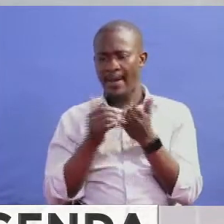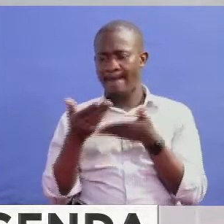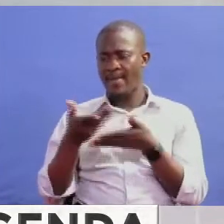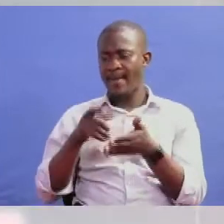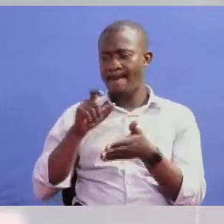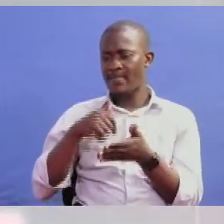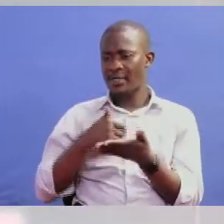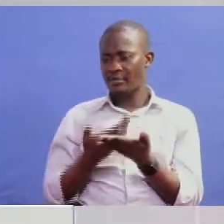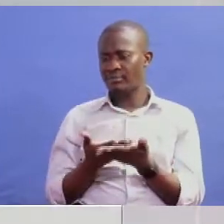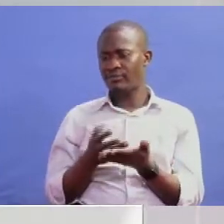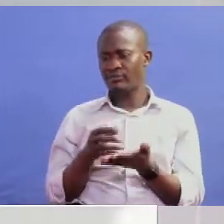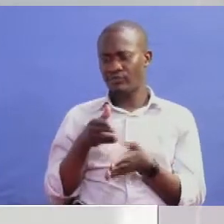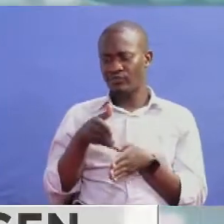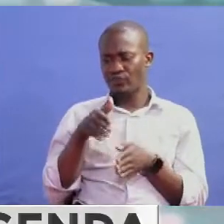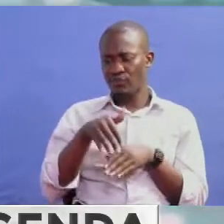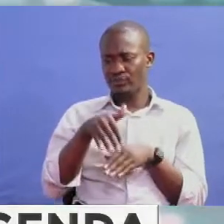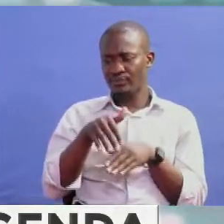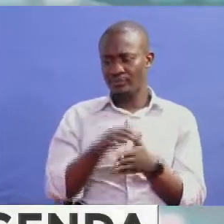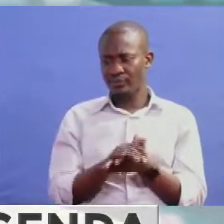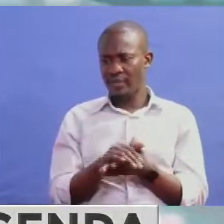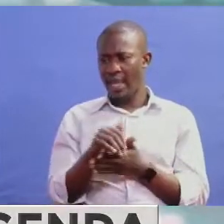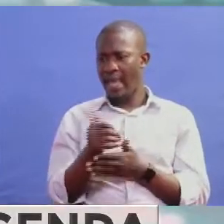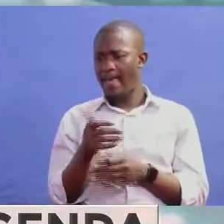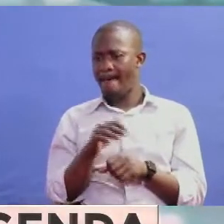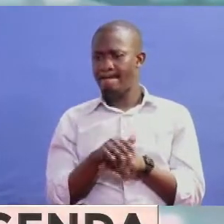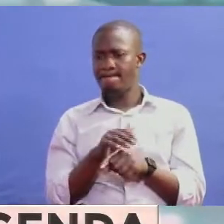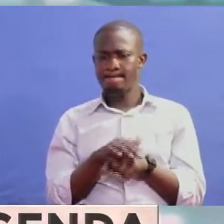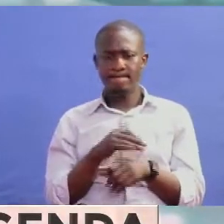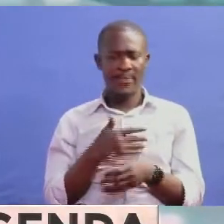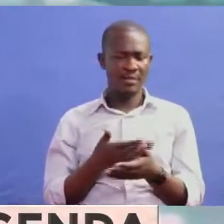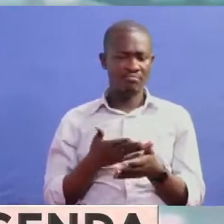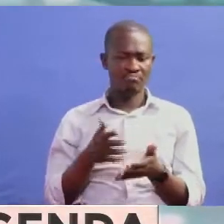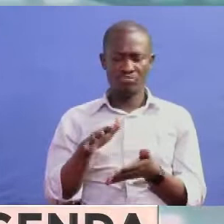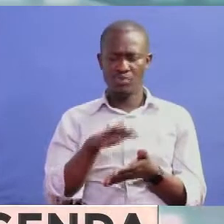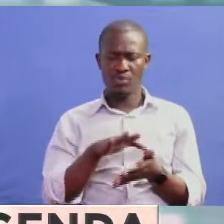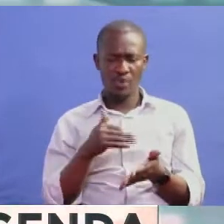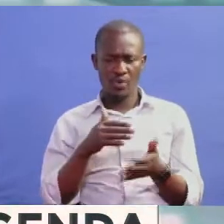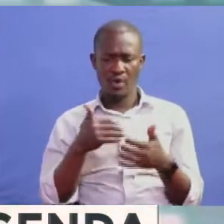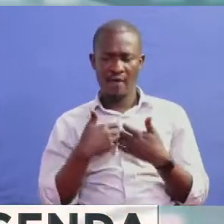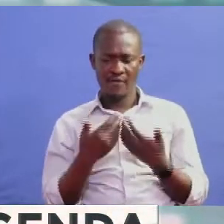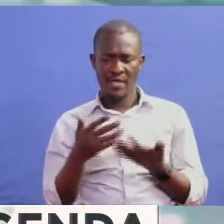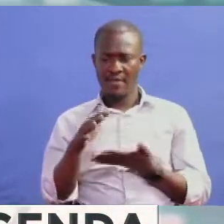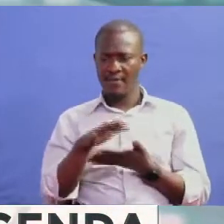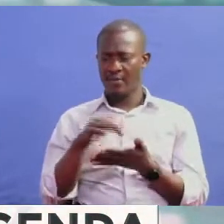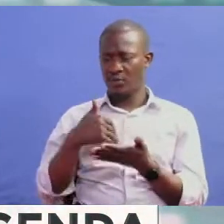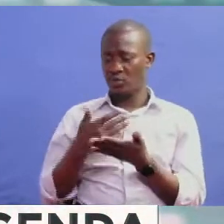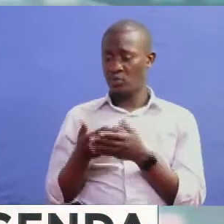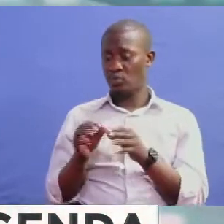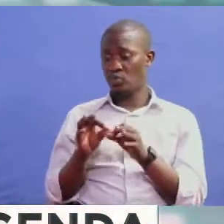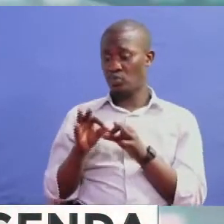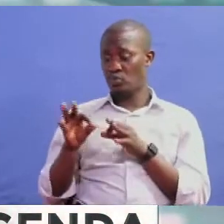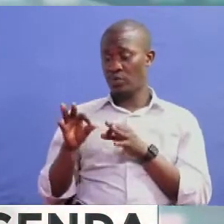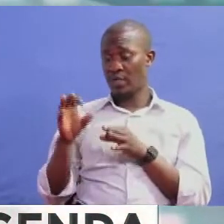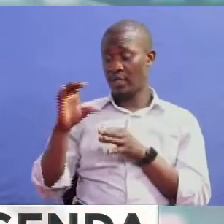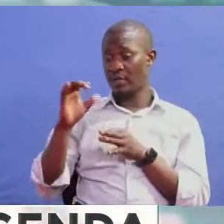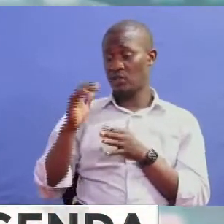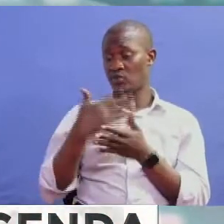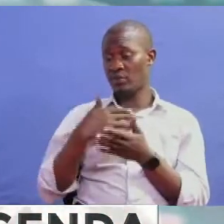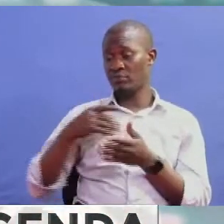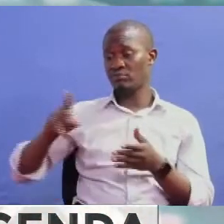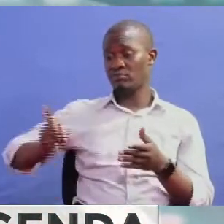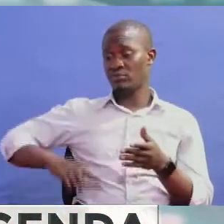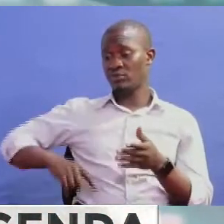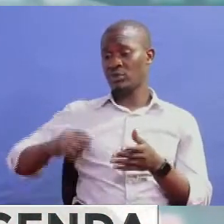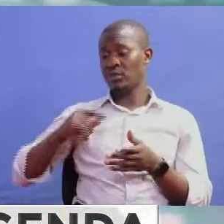track? There are many parameters you can have in place to measure customer satisfaction. The